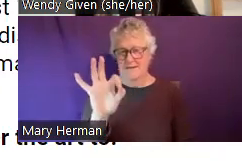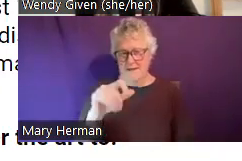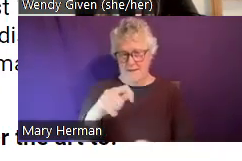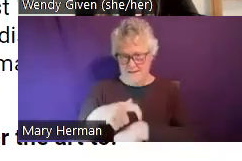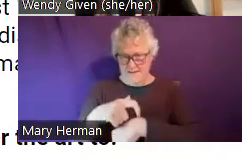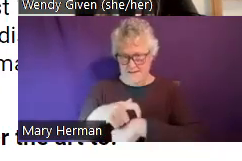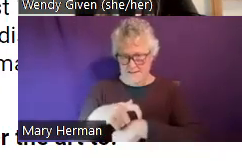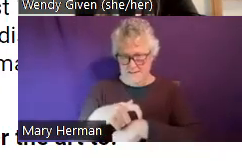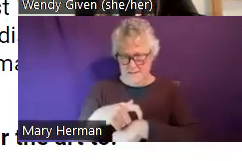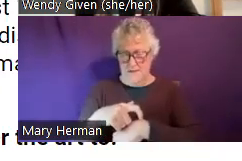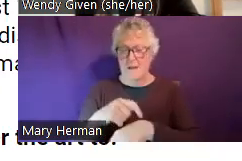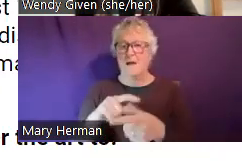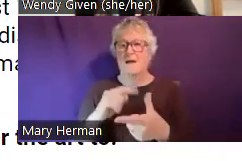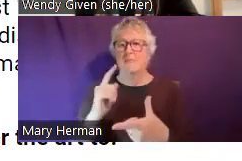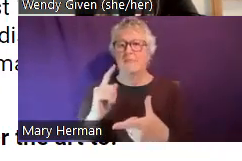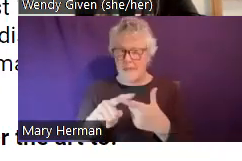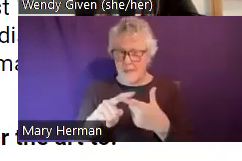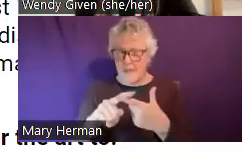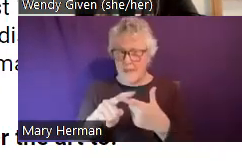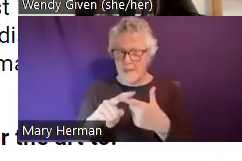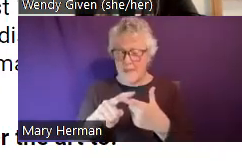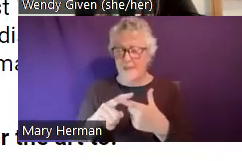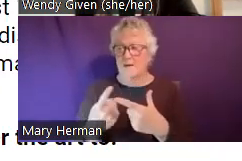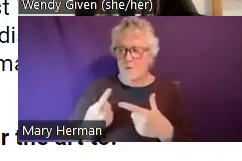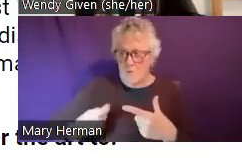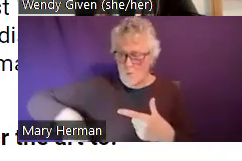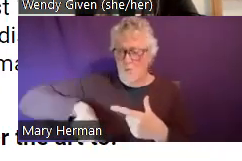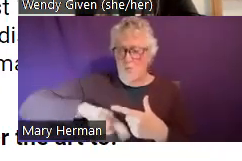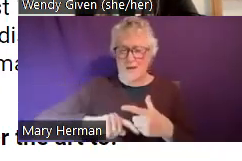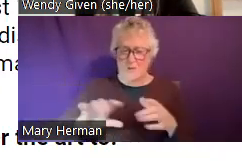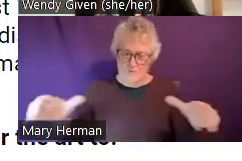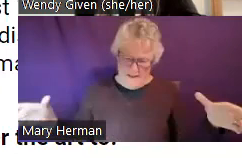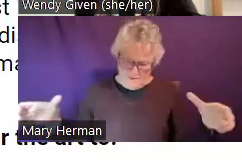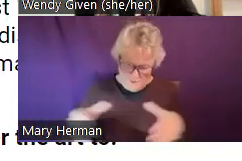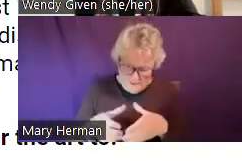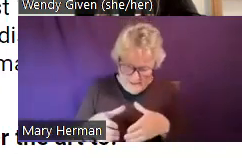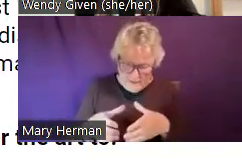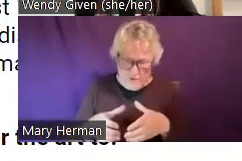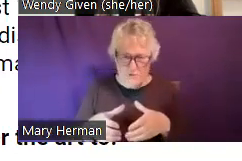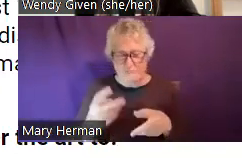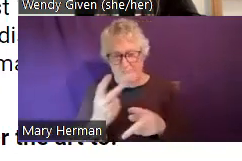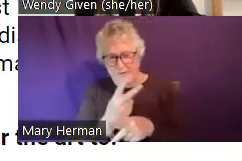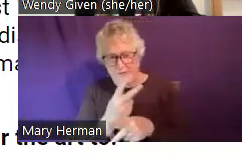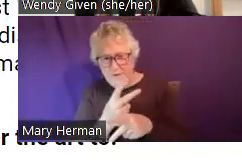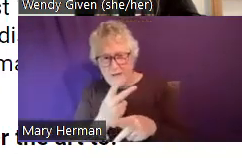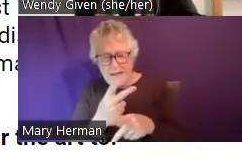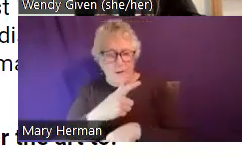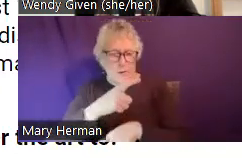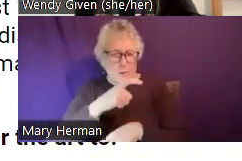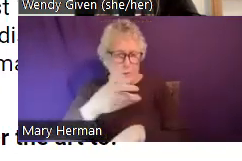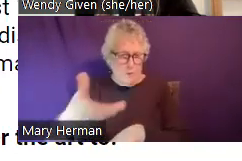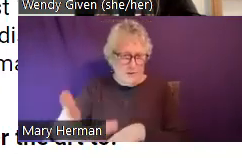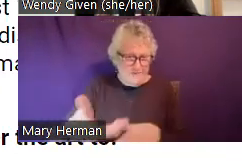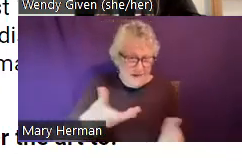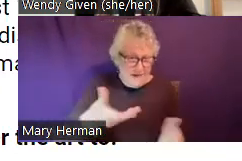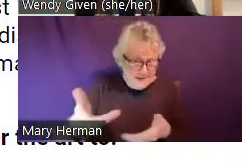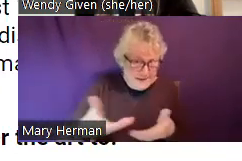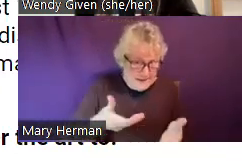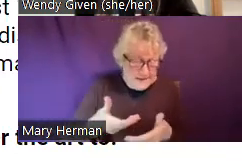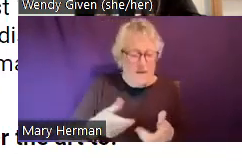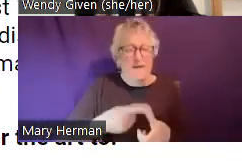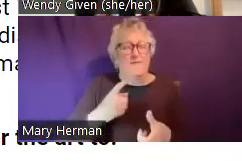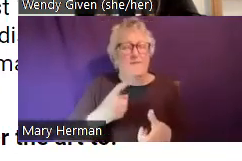We will then get together and figure out who we'll be inviting, and we'll make those invitations in January